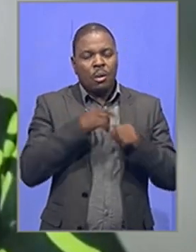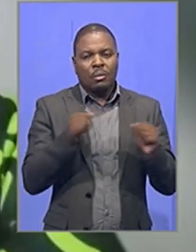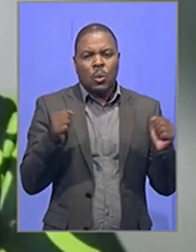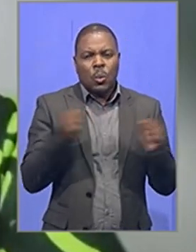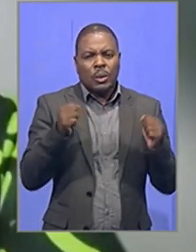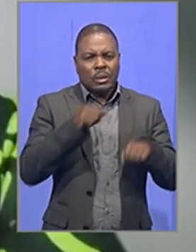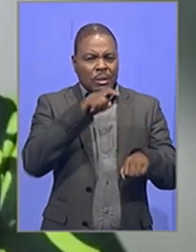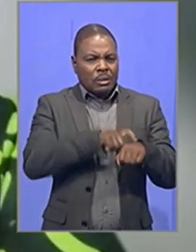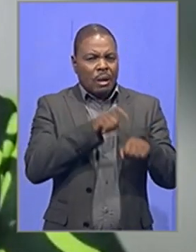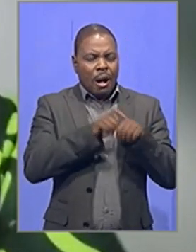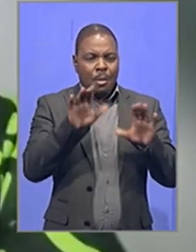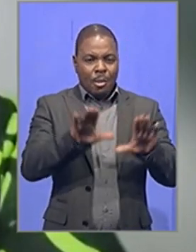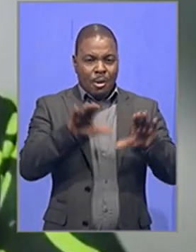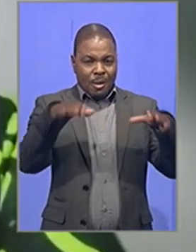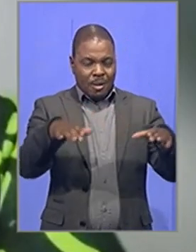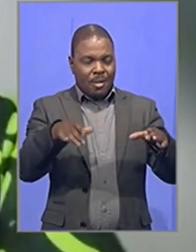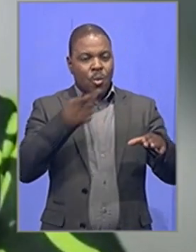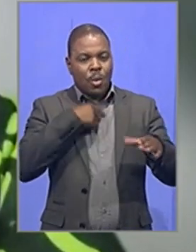classes.